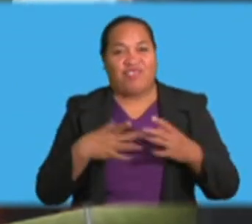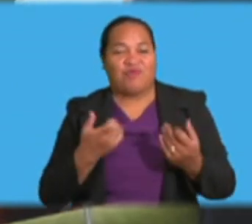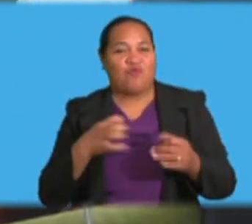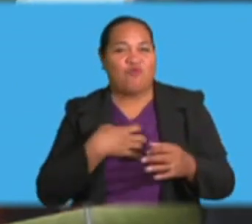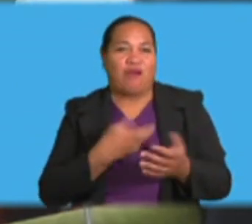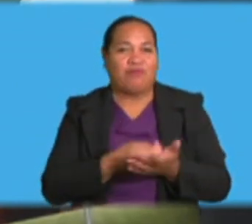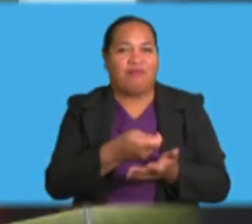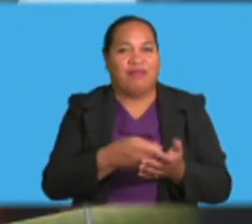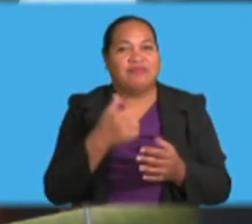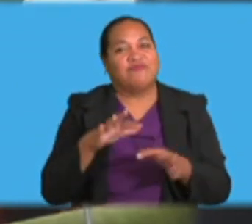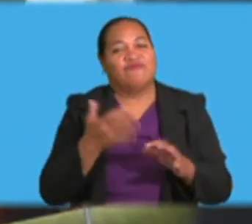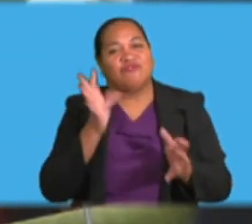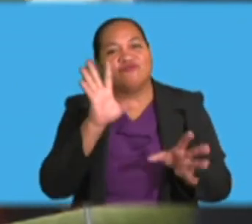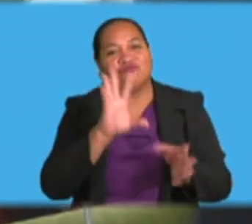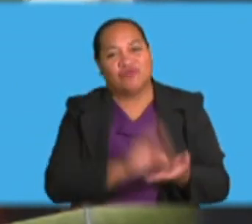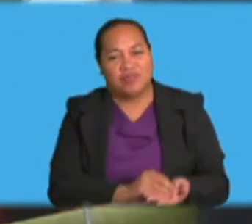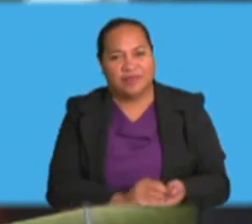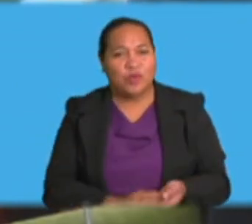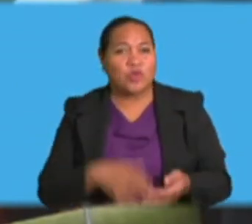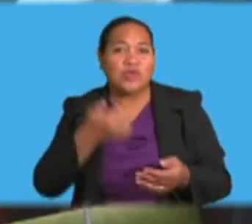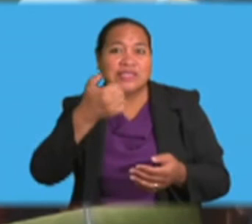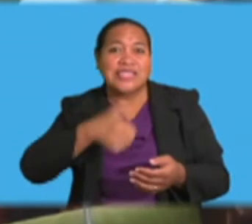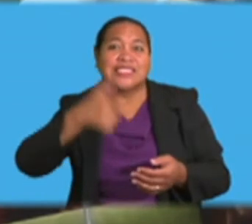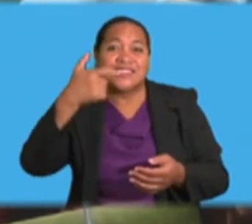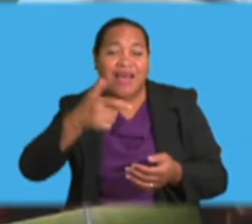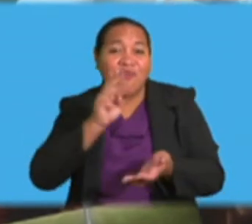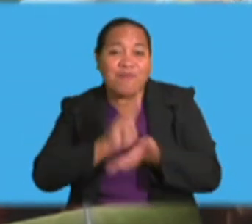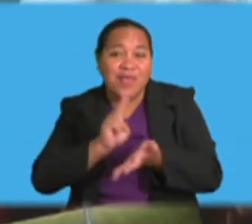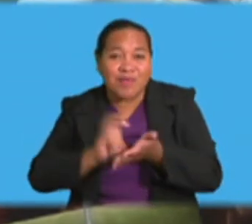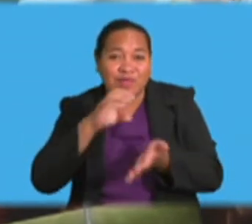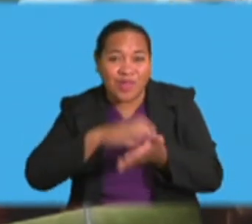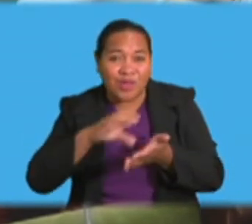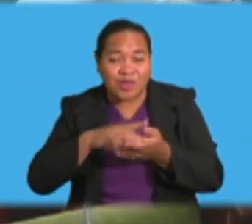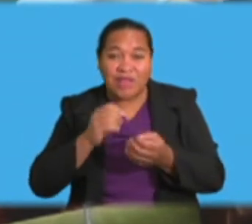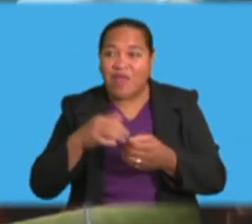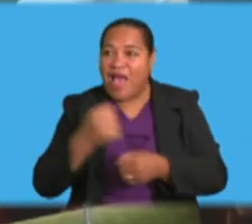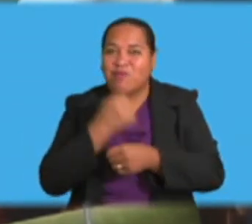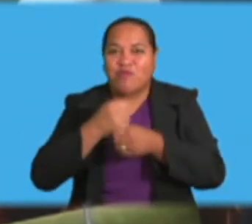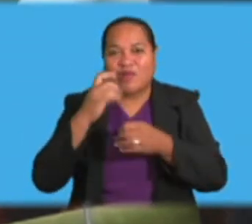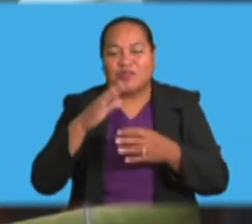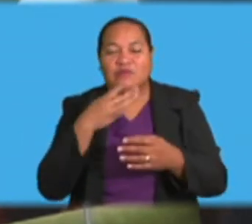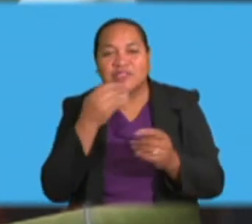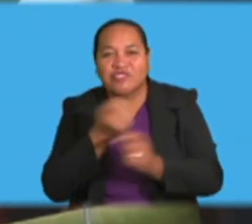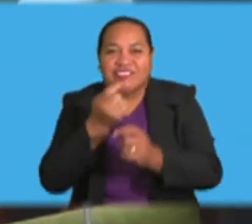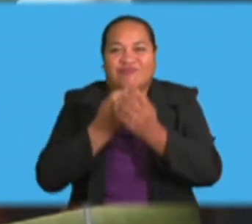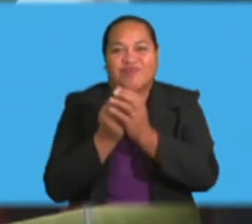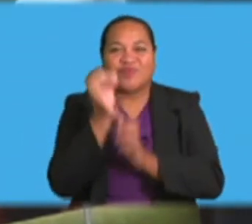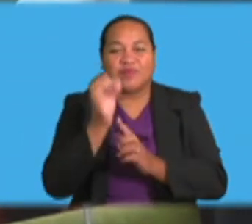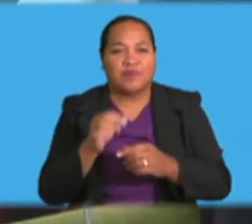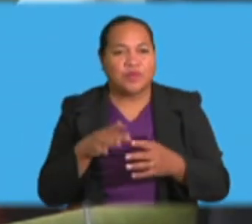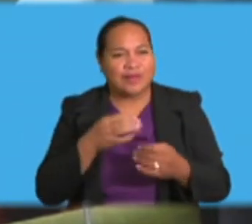Speaker, Tropic has successfully carried out $67 million of factory capital upgrades in the last 7 years. I urge, in particular,